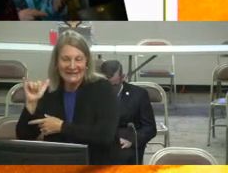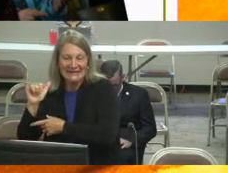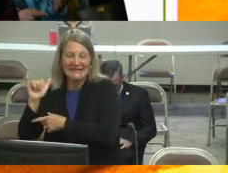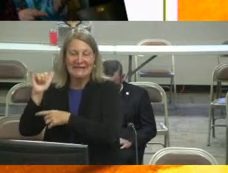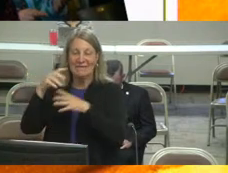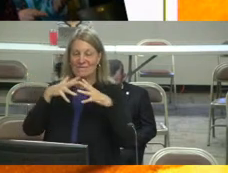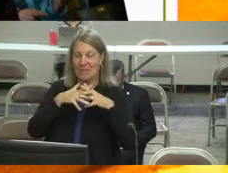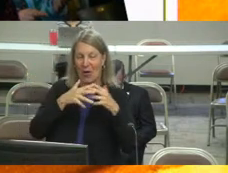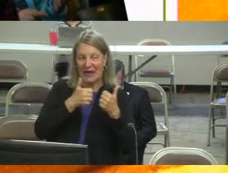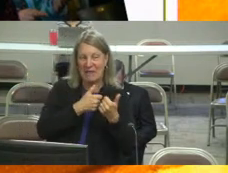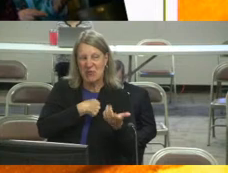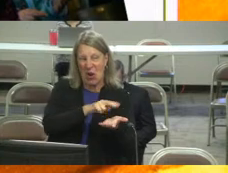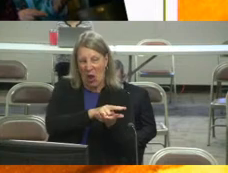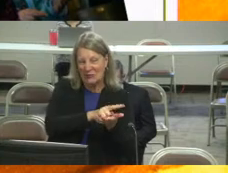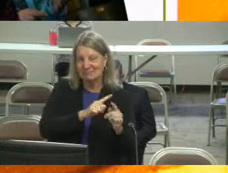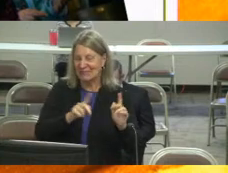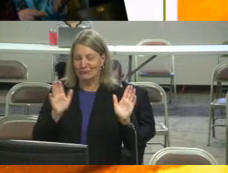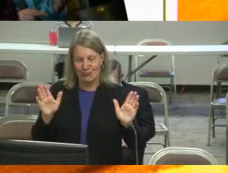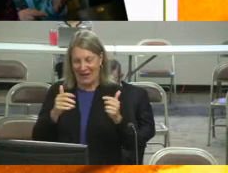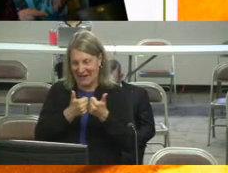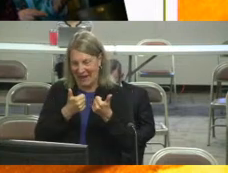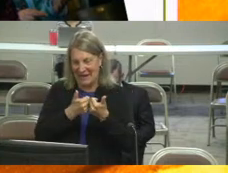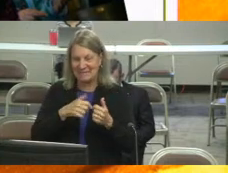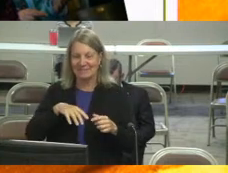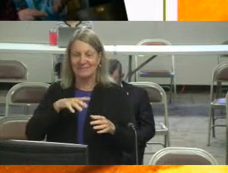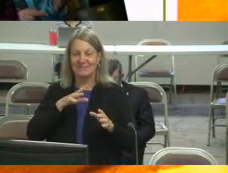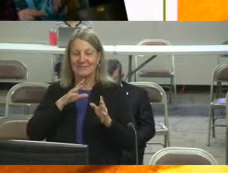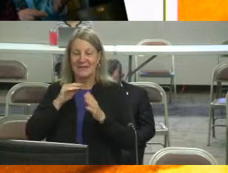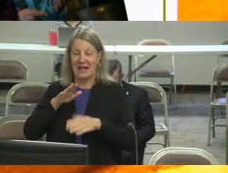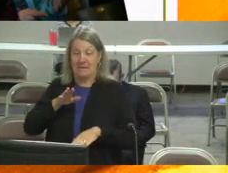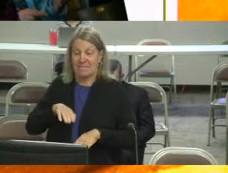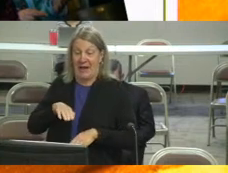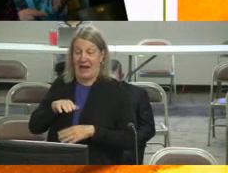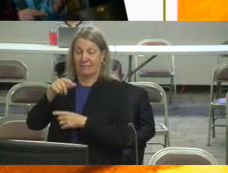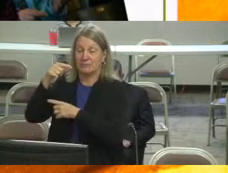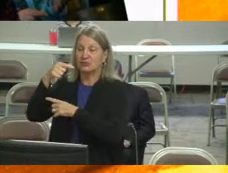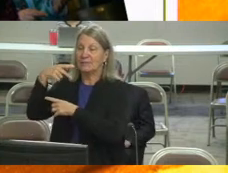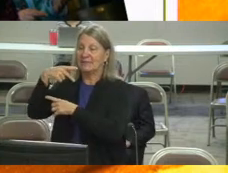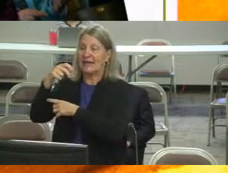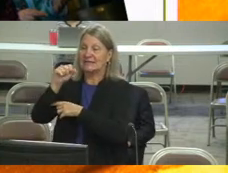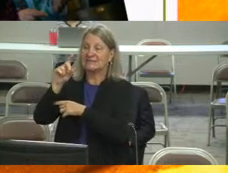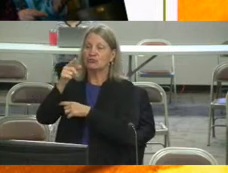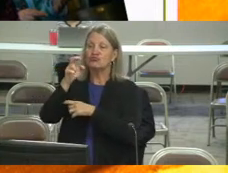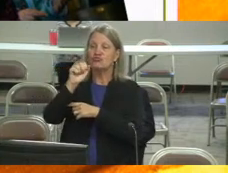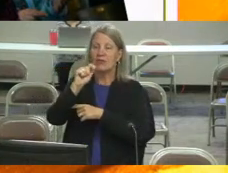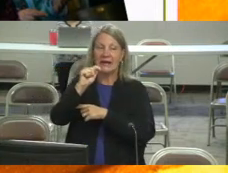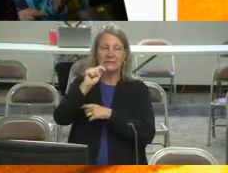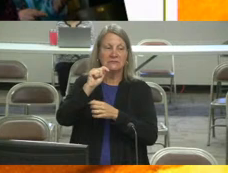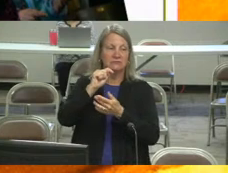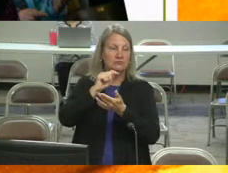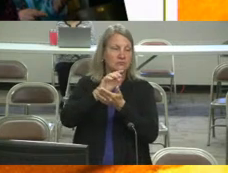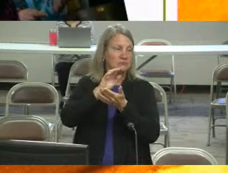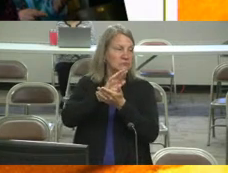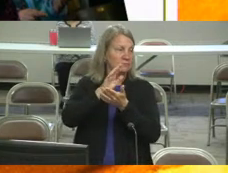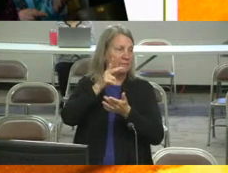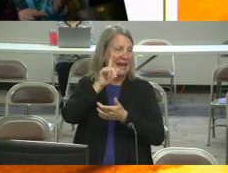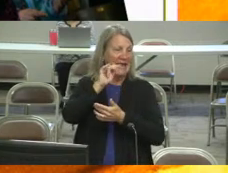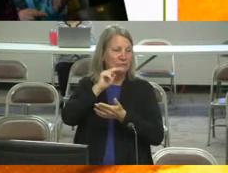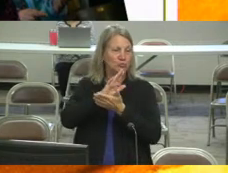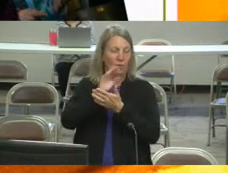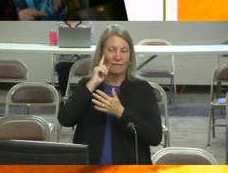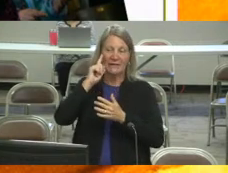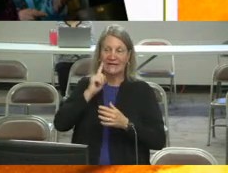a week and a half ago the third picture on top is our homecoming royalty our football team unfortunately lost the game but that's okay